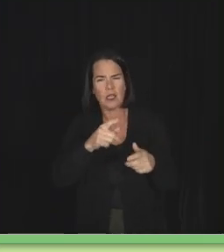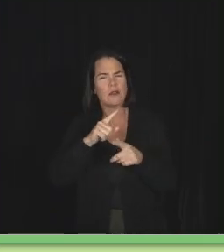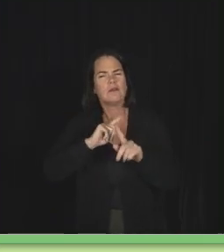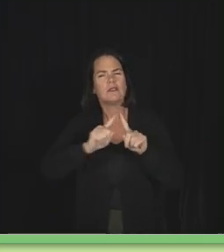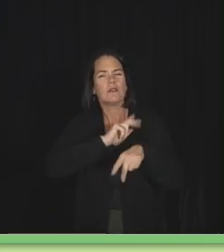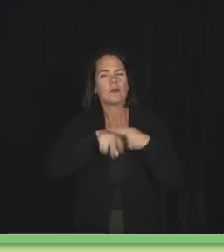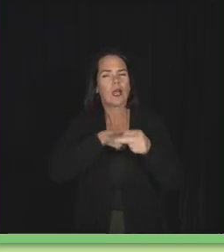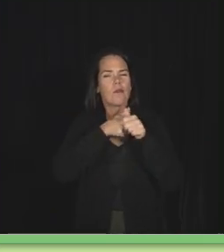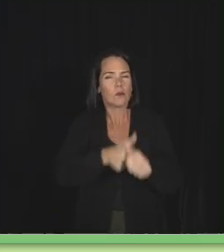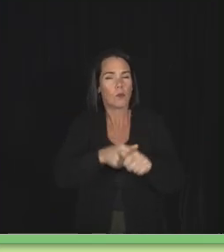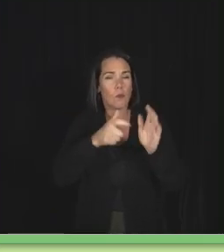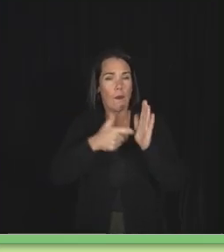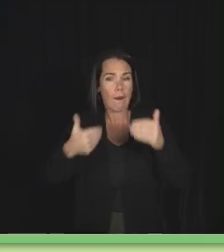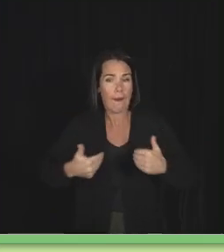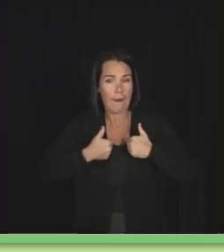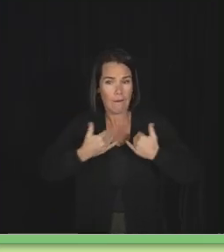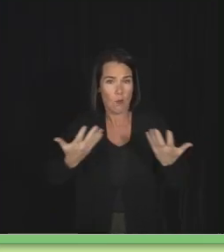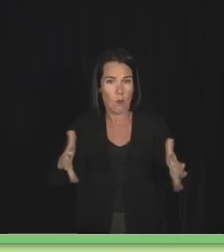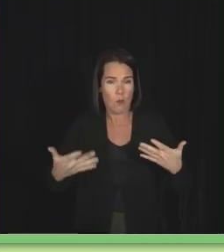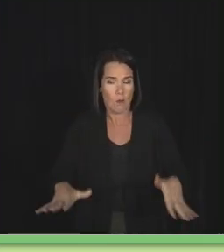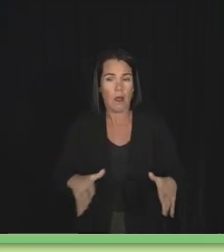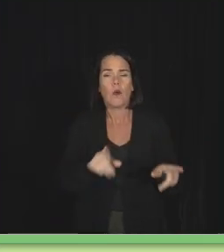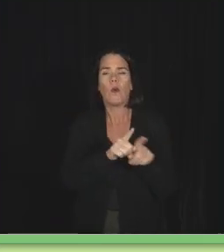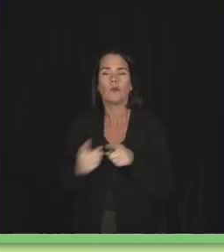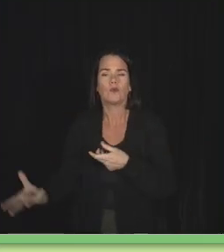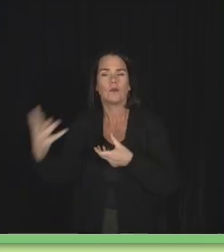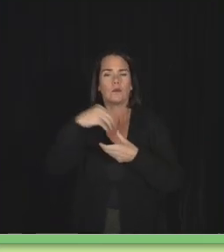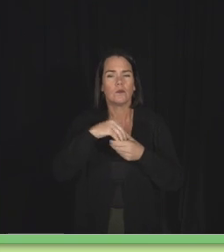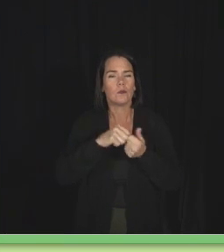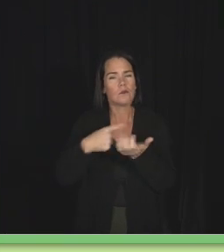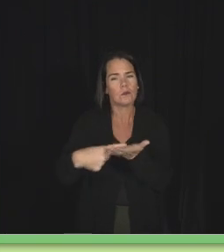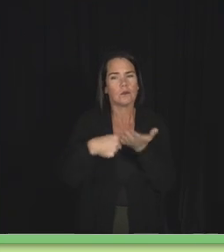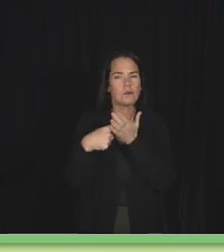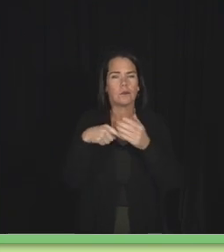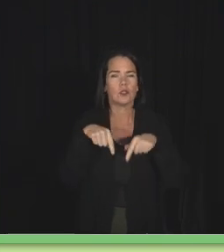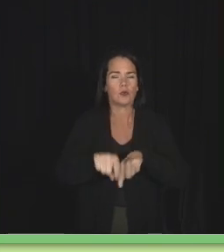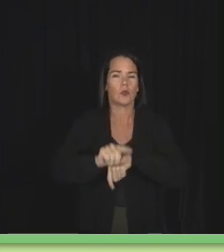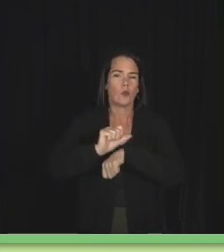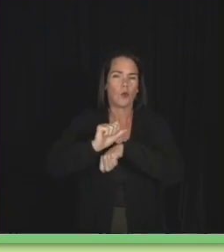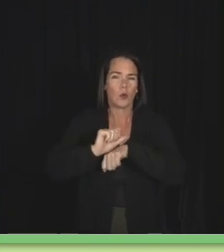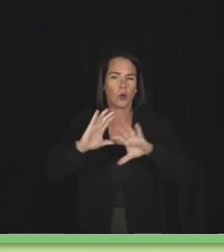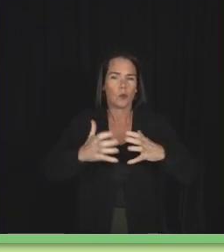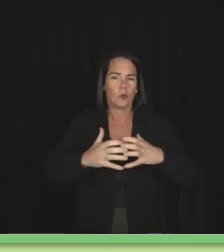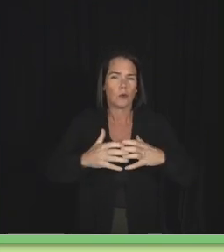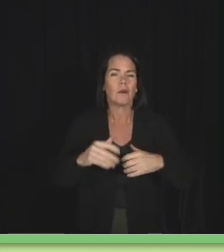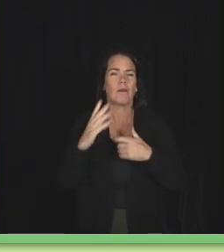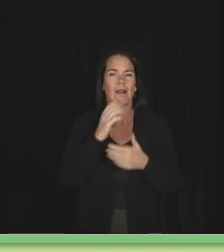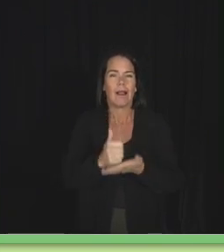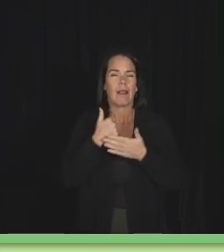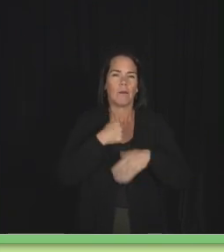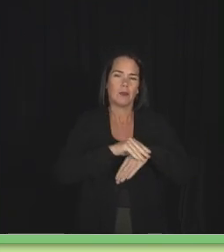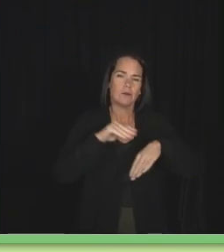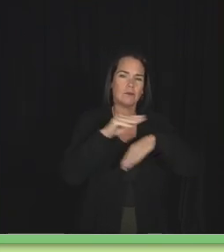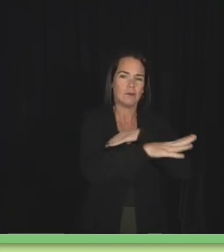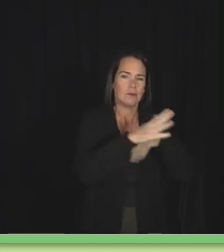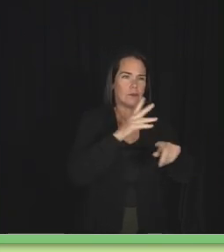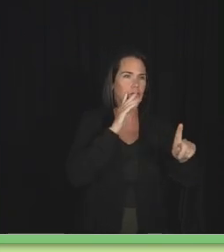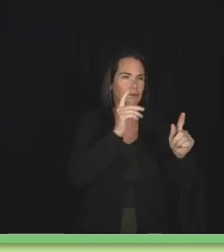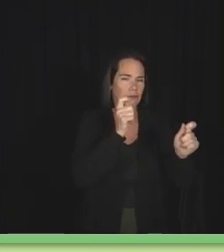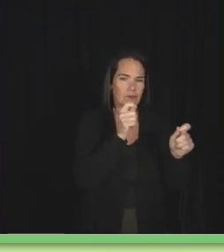requirements are there today, and join the discussion in the working group to shape the future with us. Thank